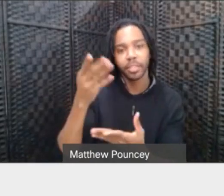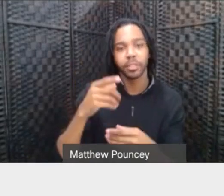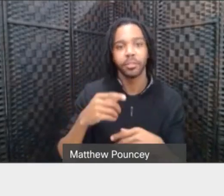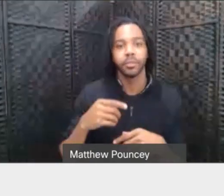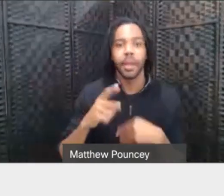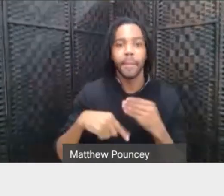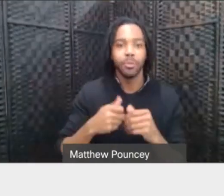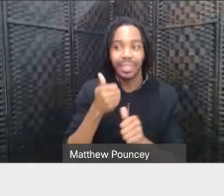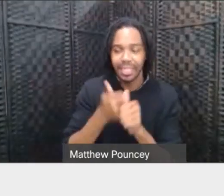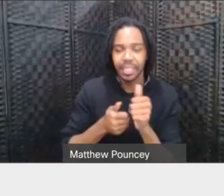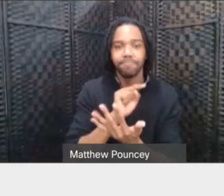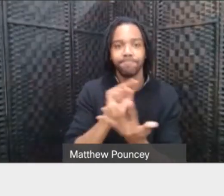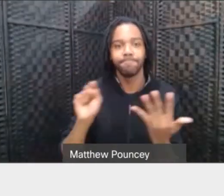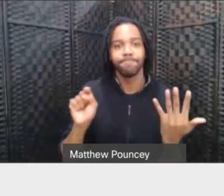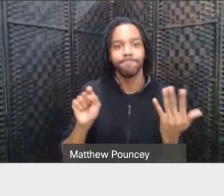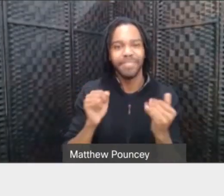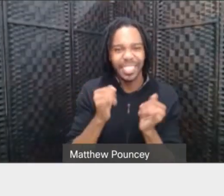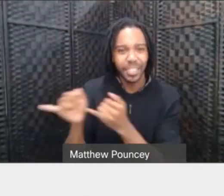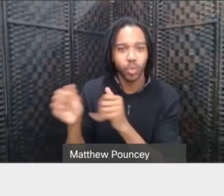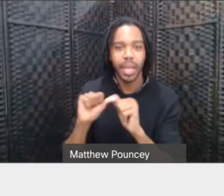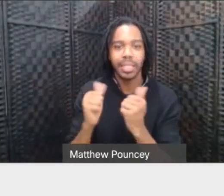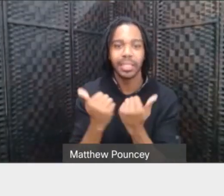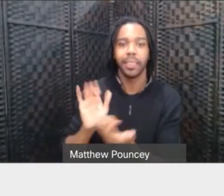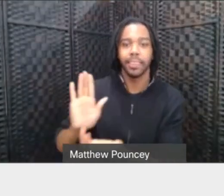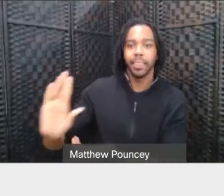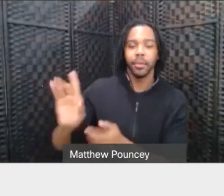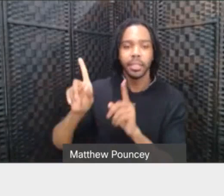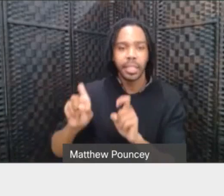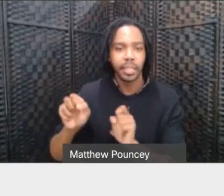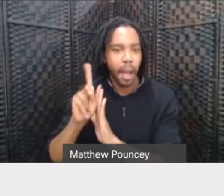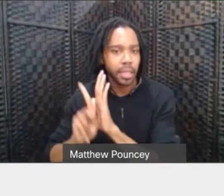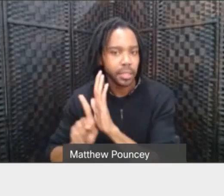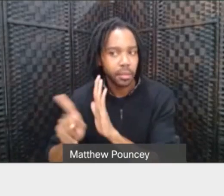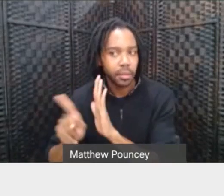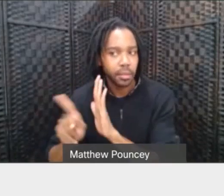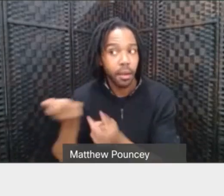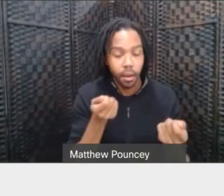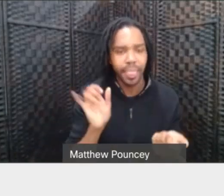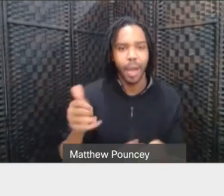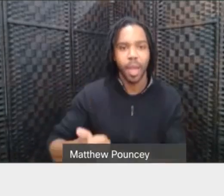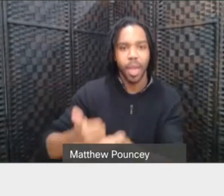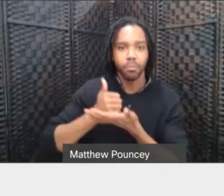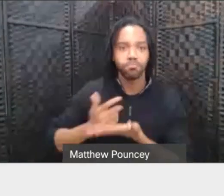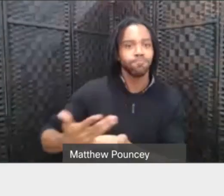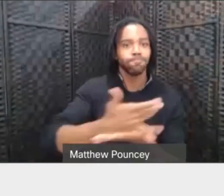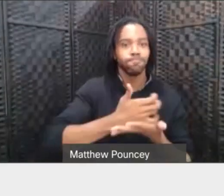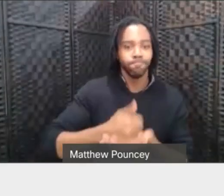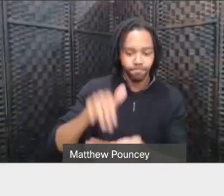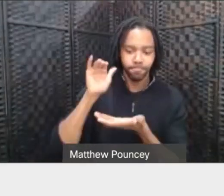agencies reporting testing policies are will be helpful. And we will make sure that we have